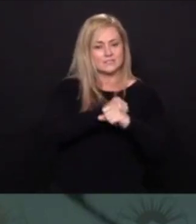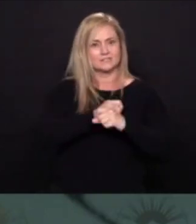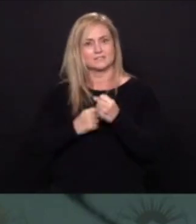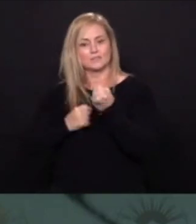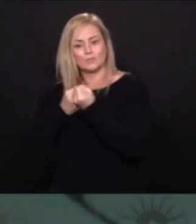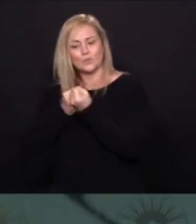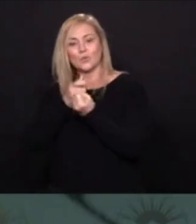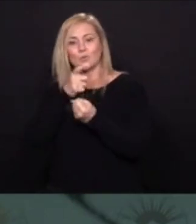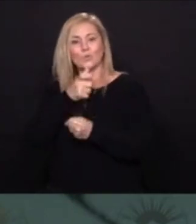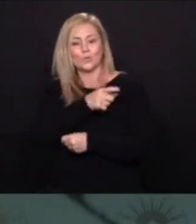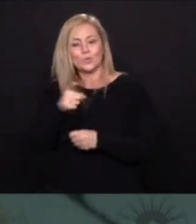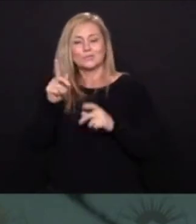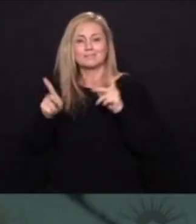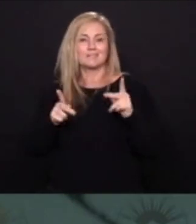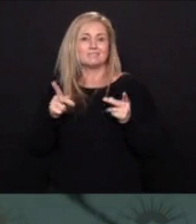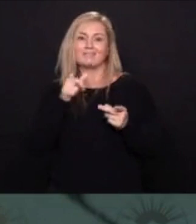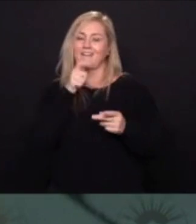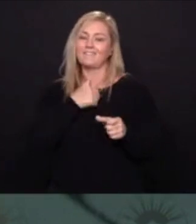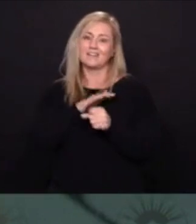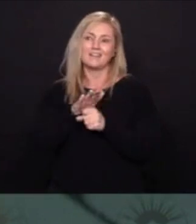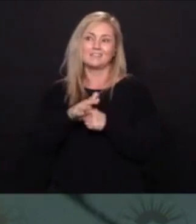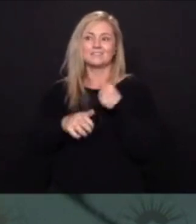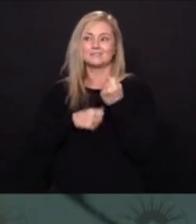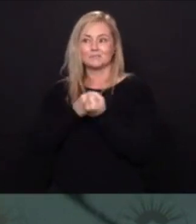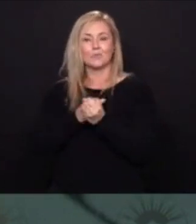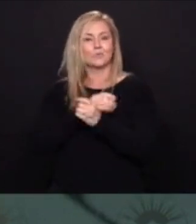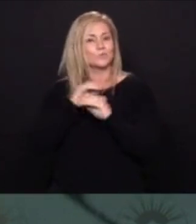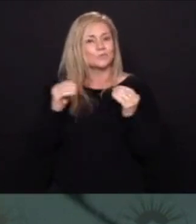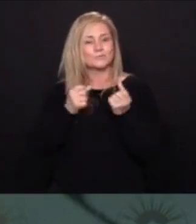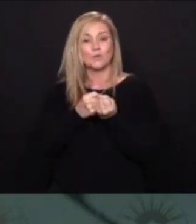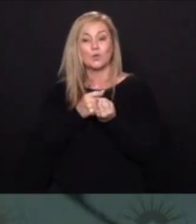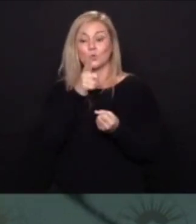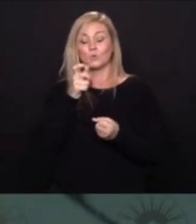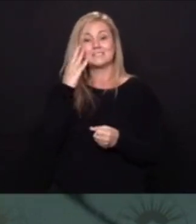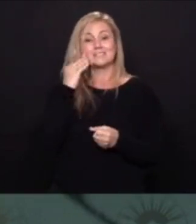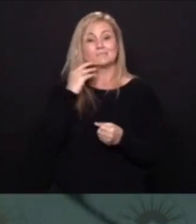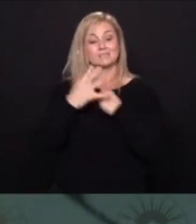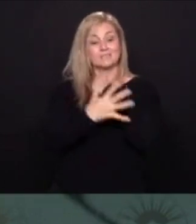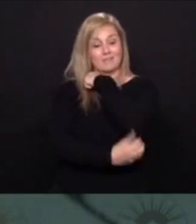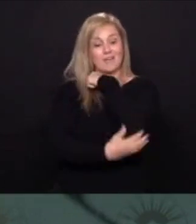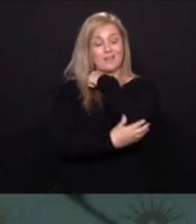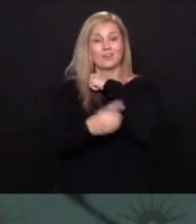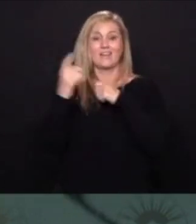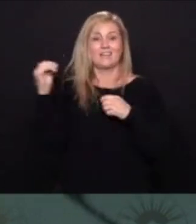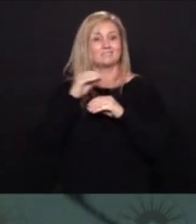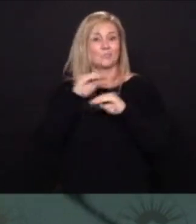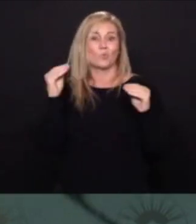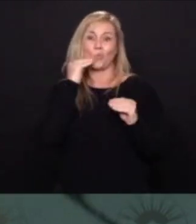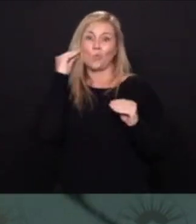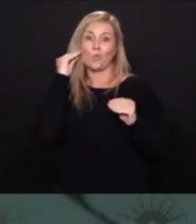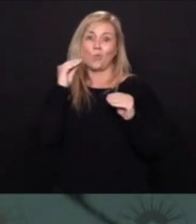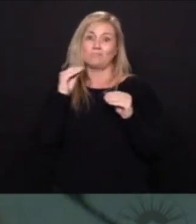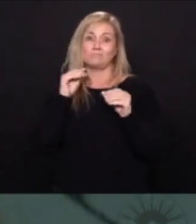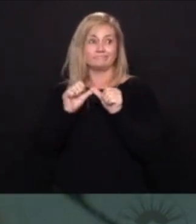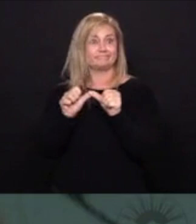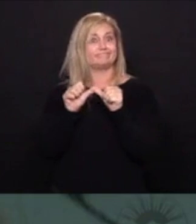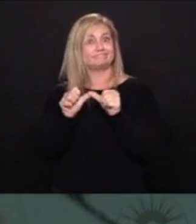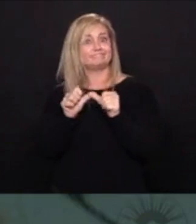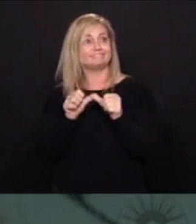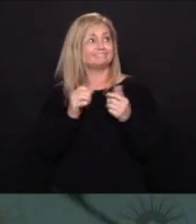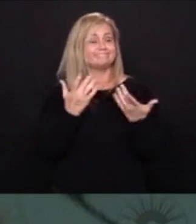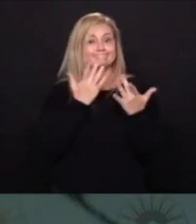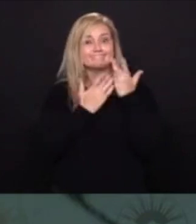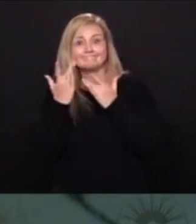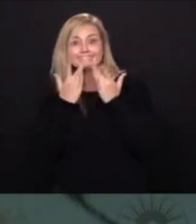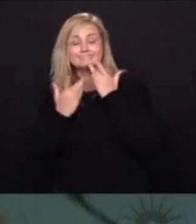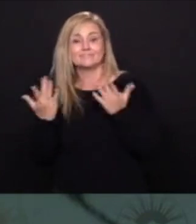most vulnerable people, including those experiencing poverty and chronic homelessness. As a first measure, the